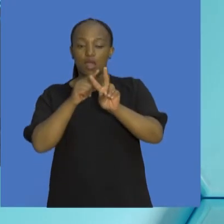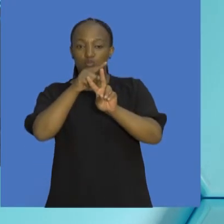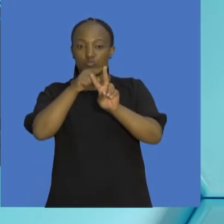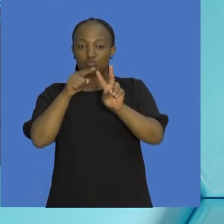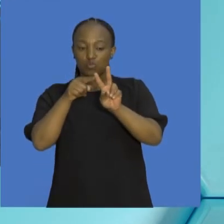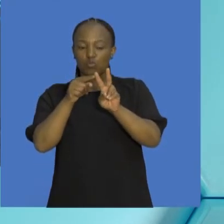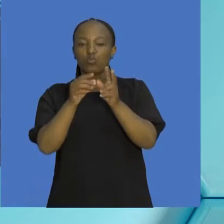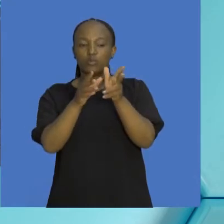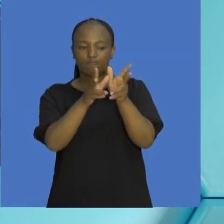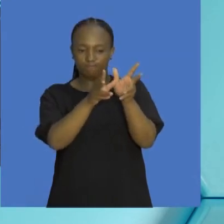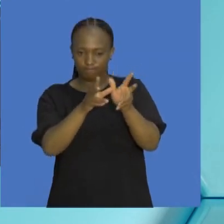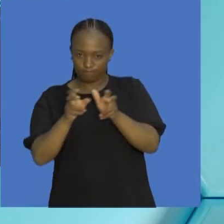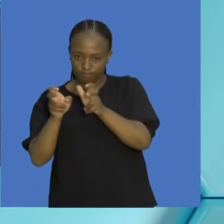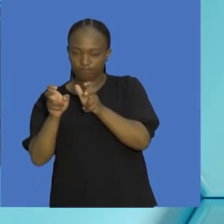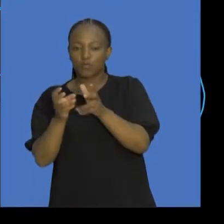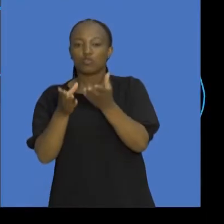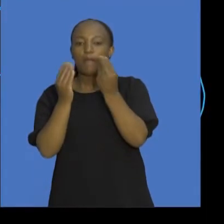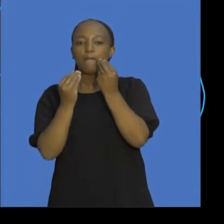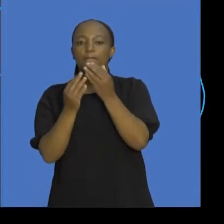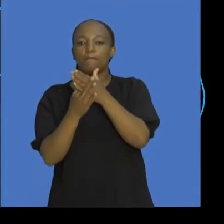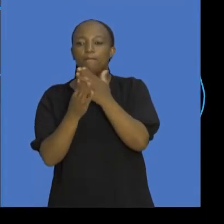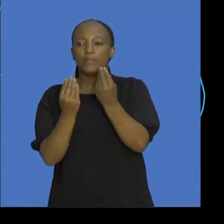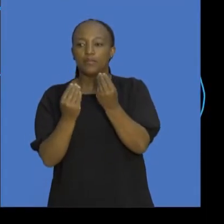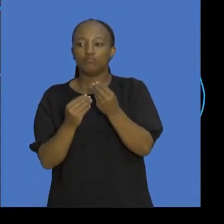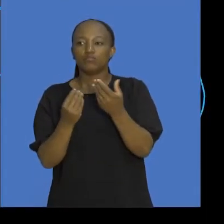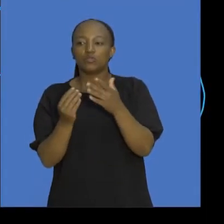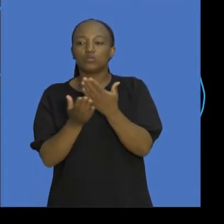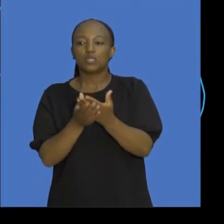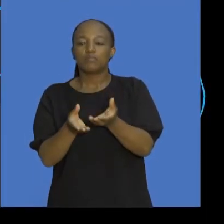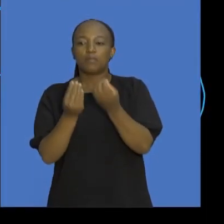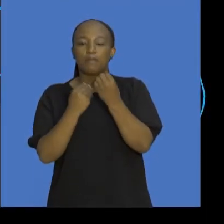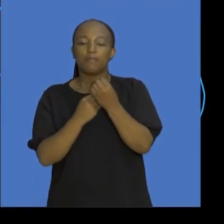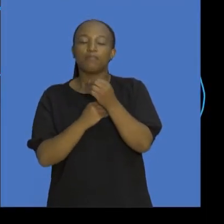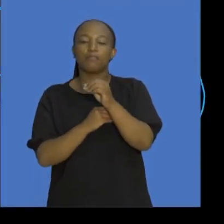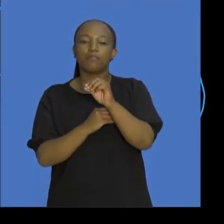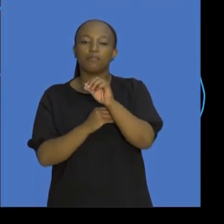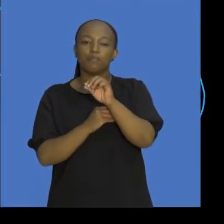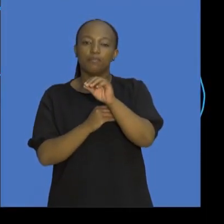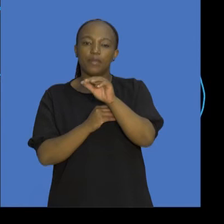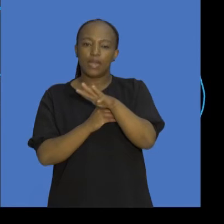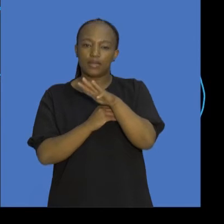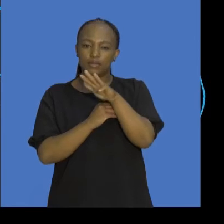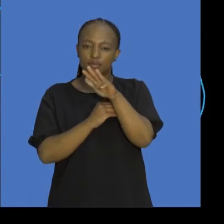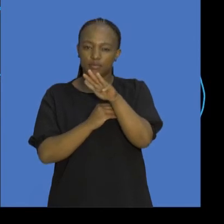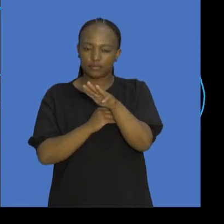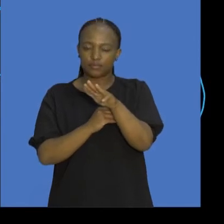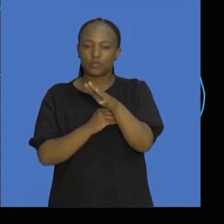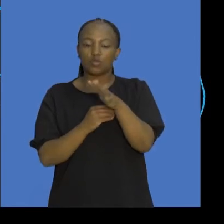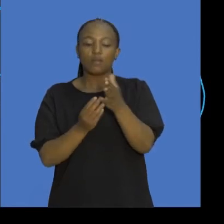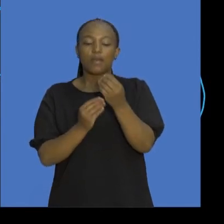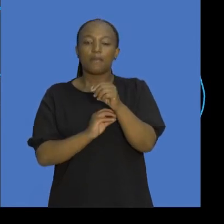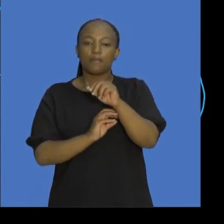to find the median. If we do that, we get 90. How did we do this?